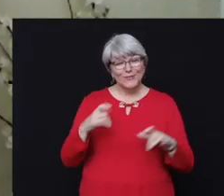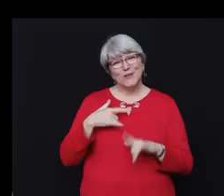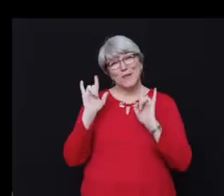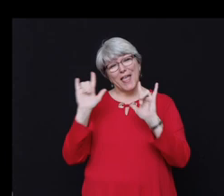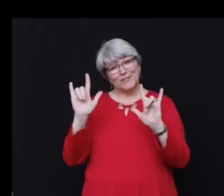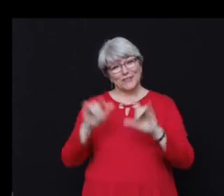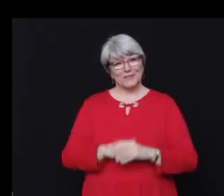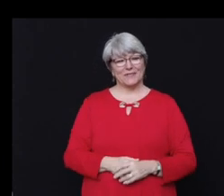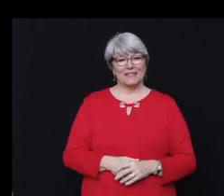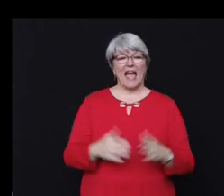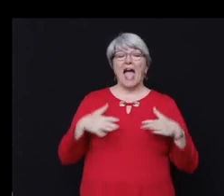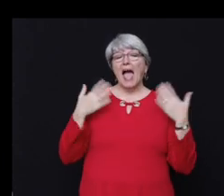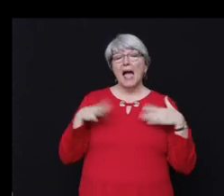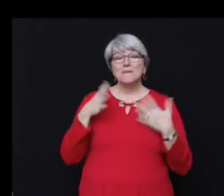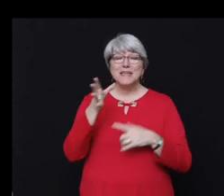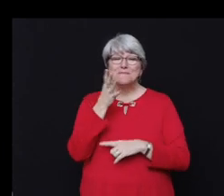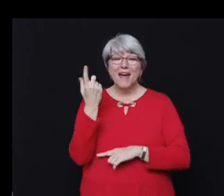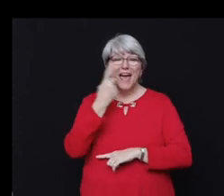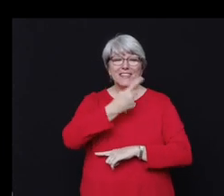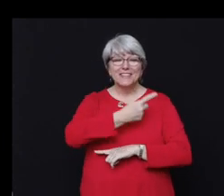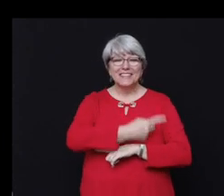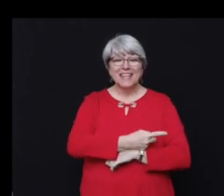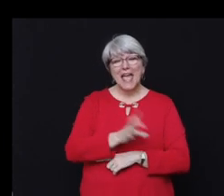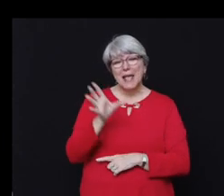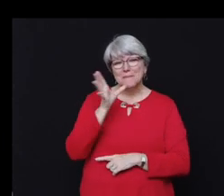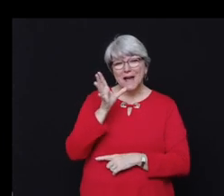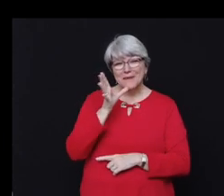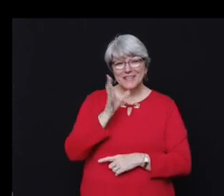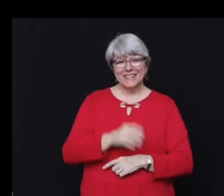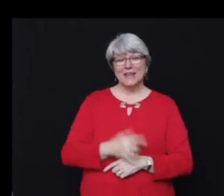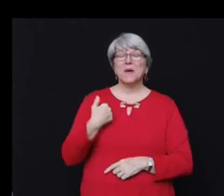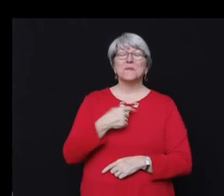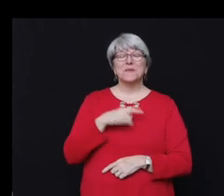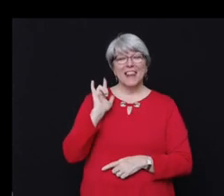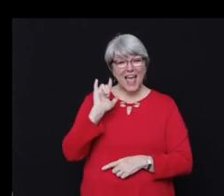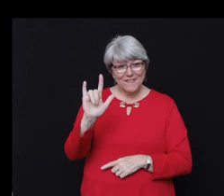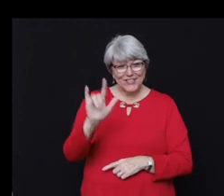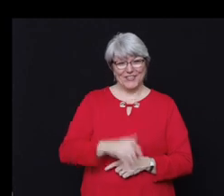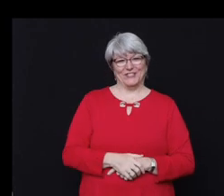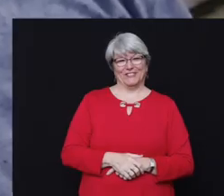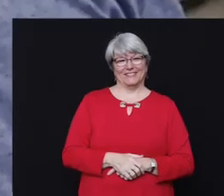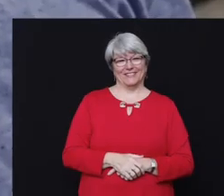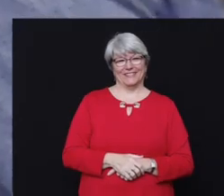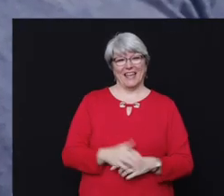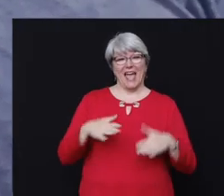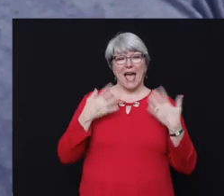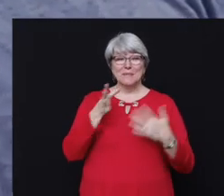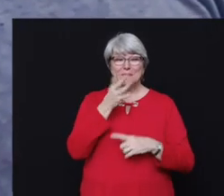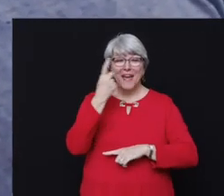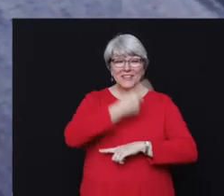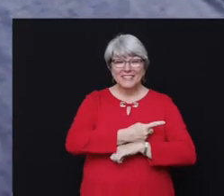you. Happy Mother's Day, Mommy. We love you. Happy